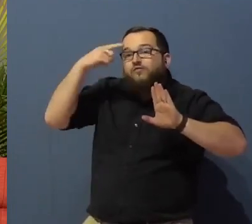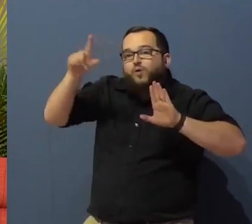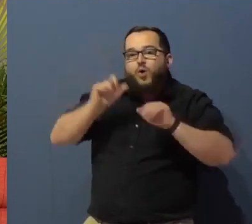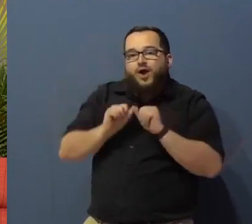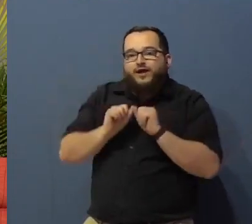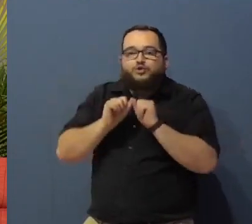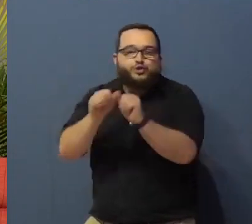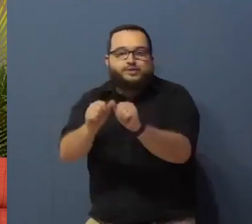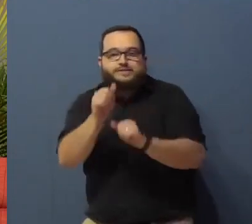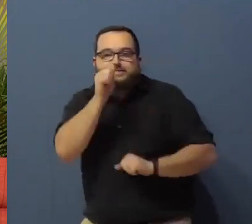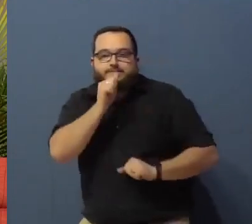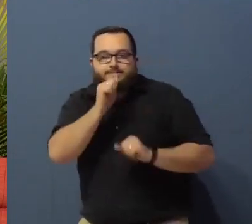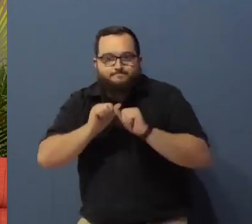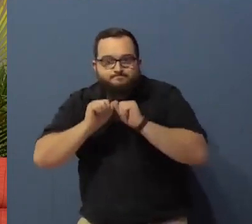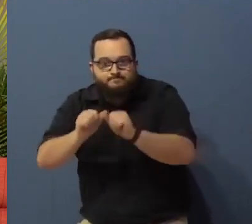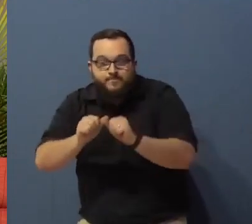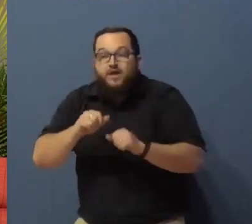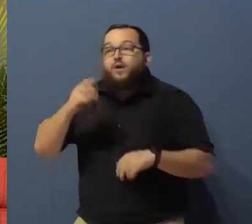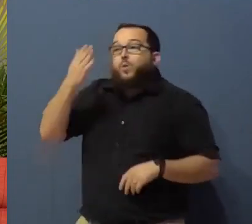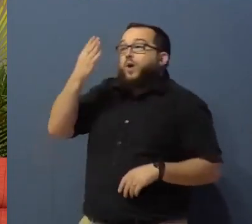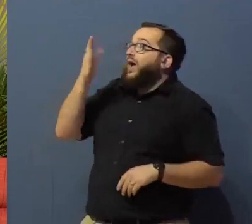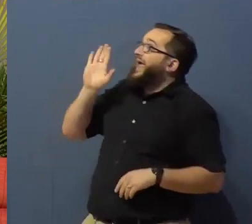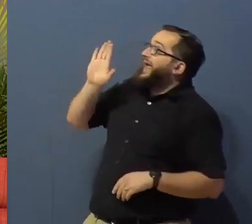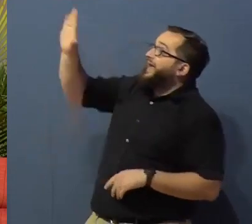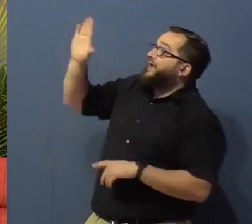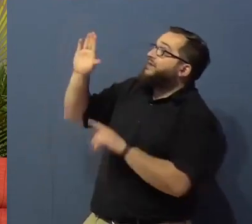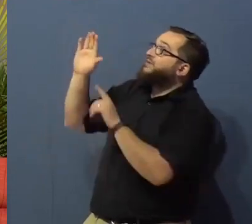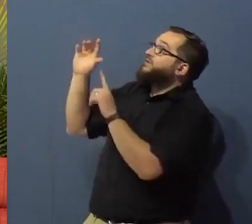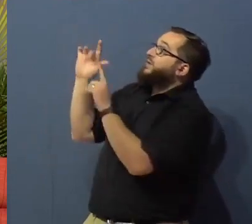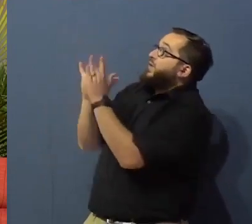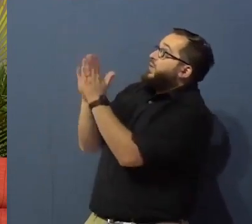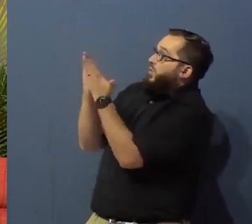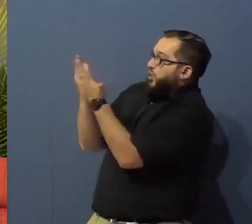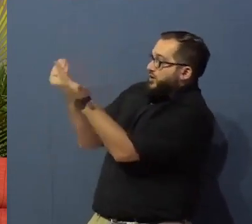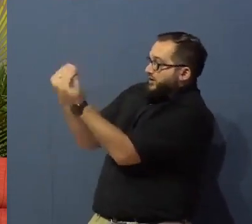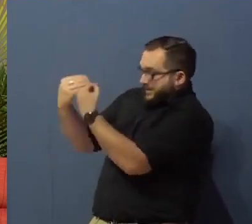because really the Word of God is the only thing that can give us fuel that we need